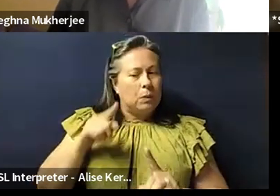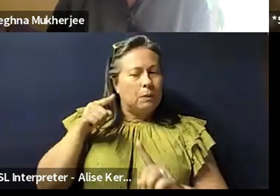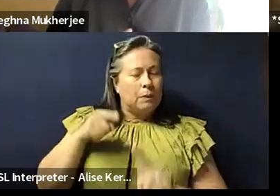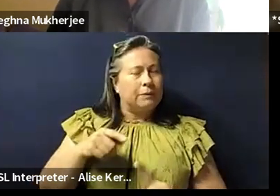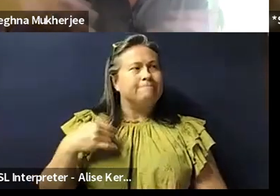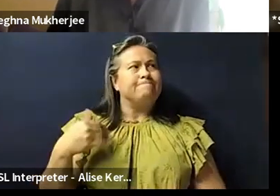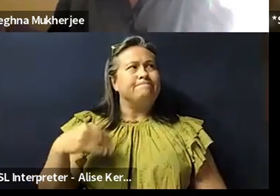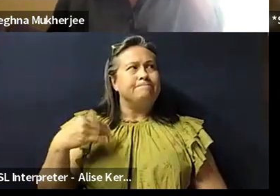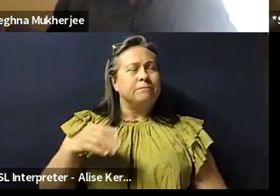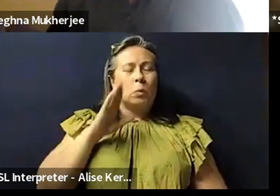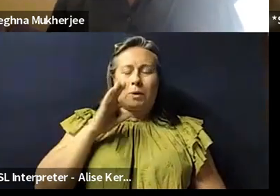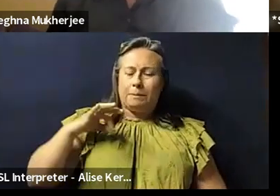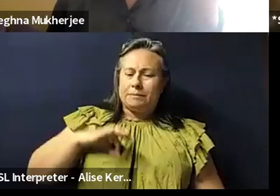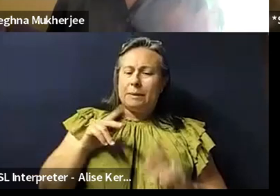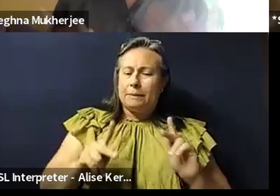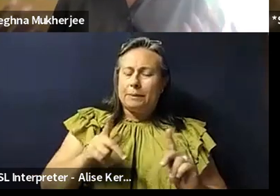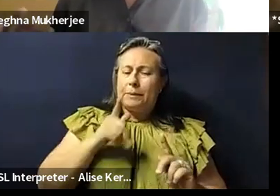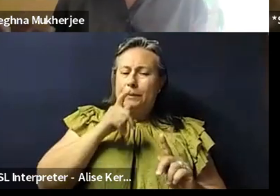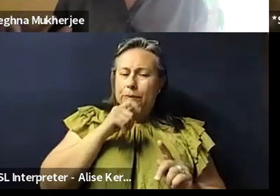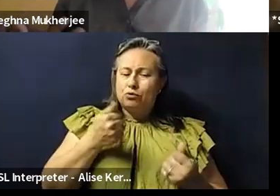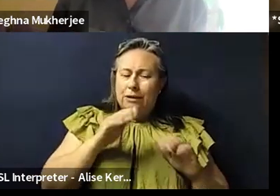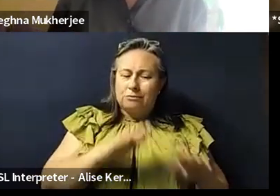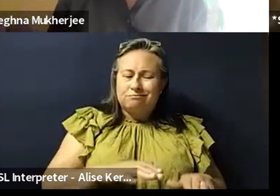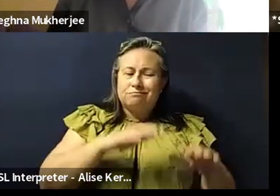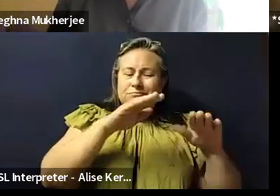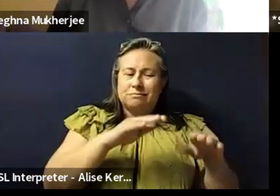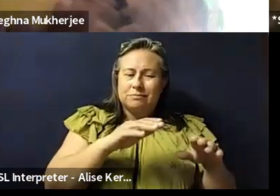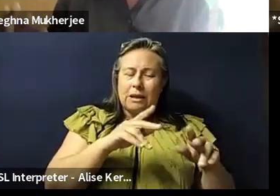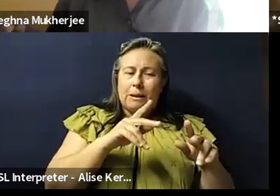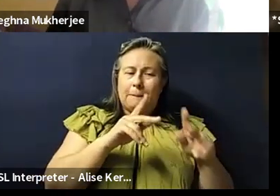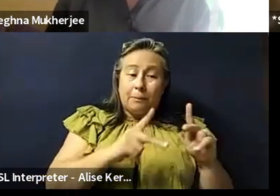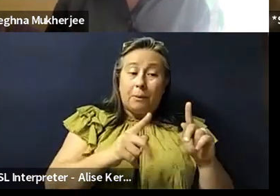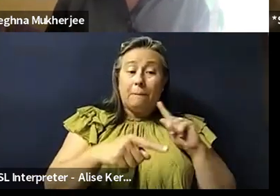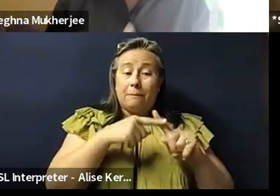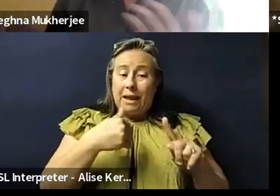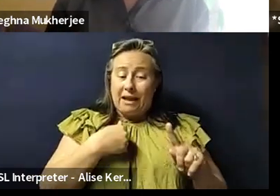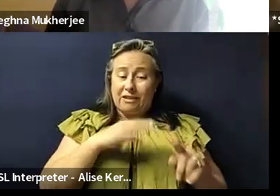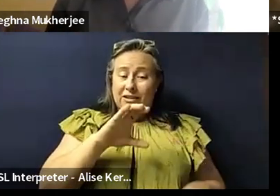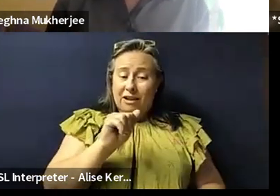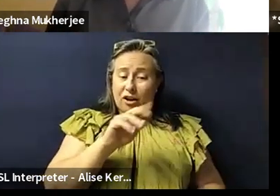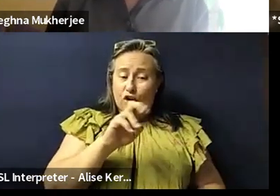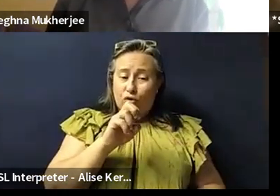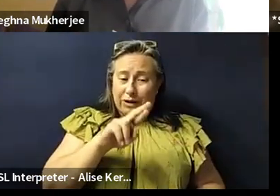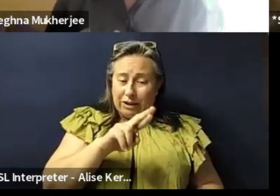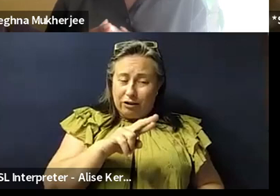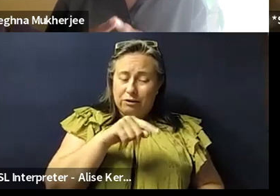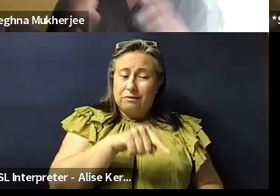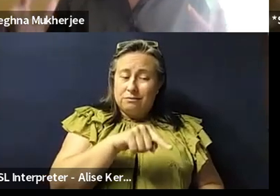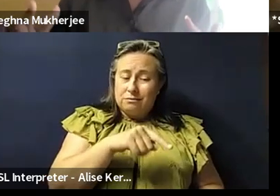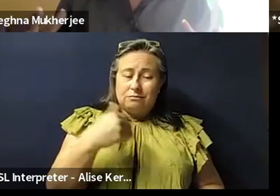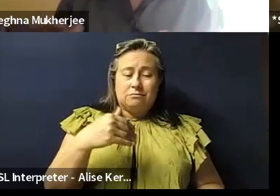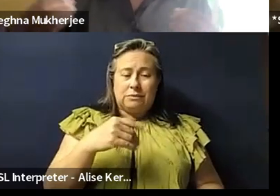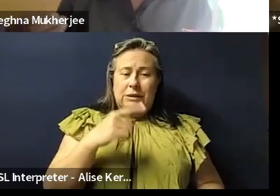it would benefit people who are trying to raise children alongside careers in general, is such an important and I think